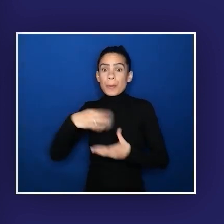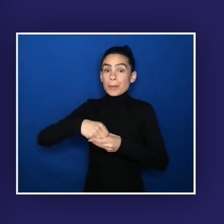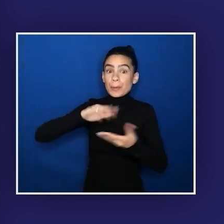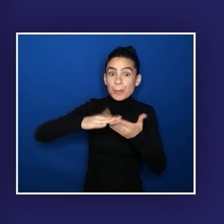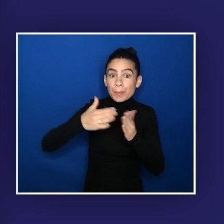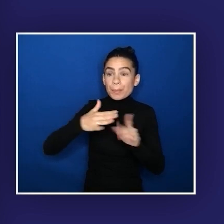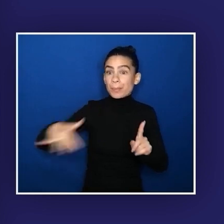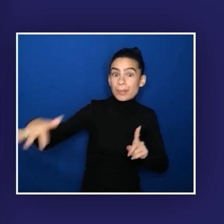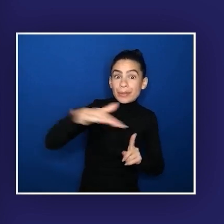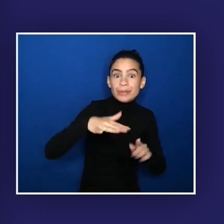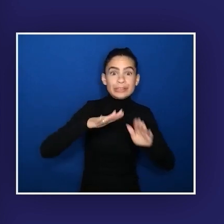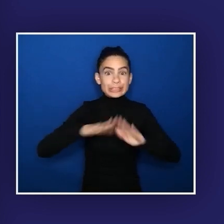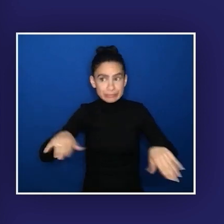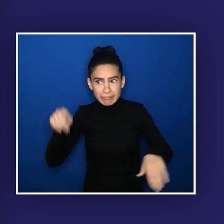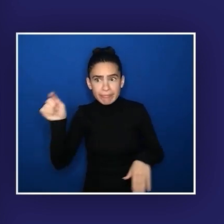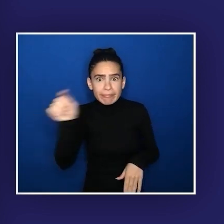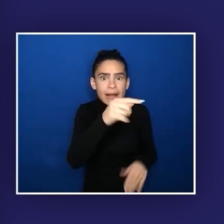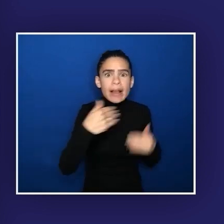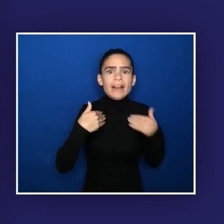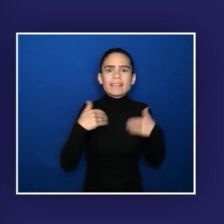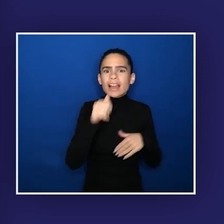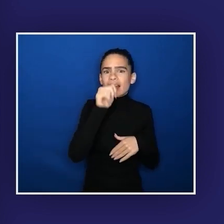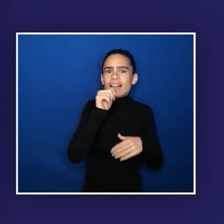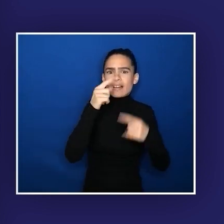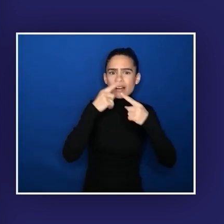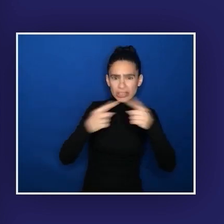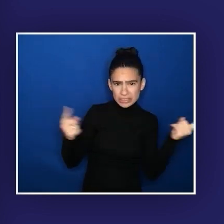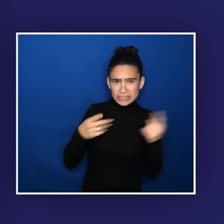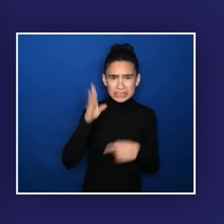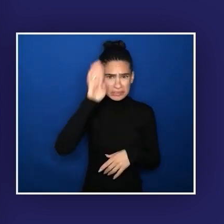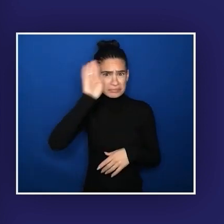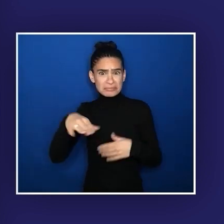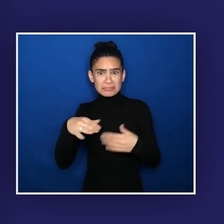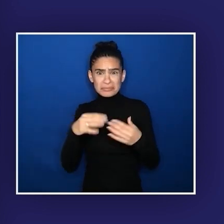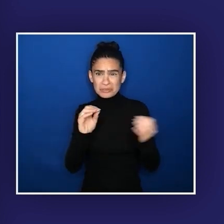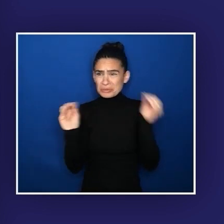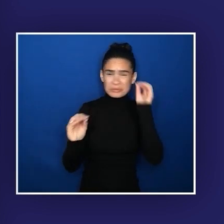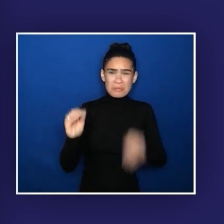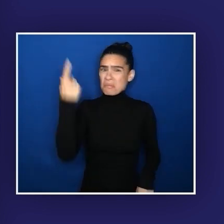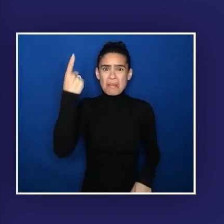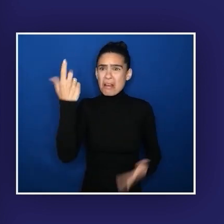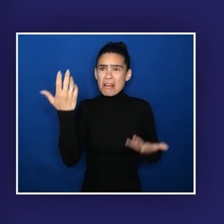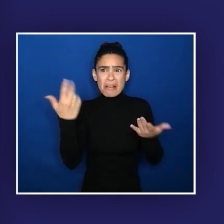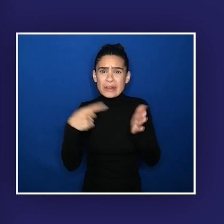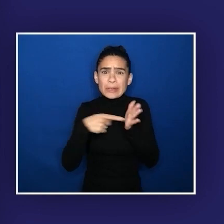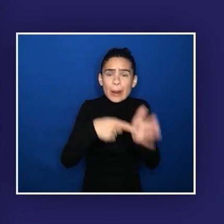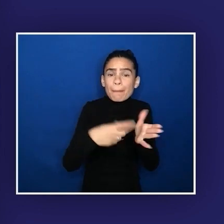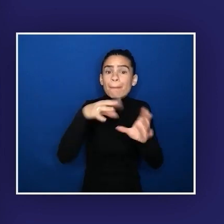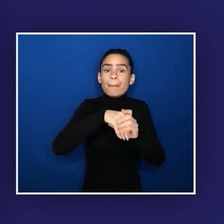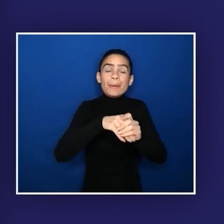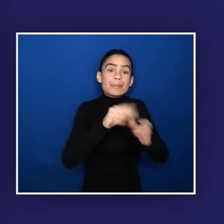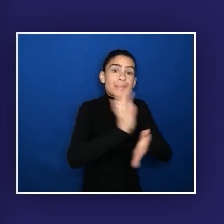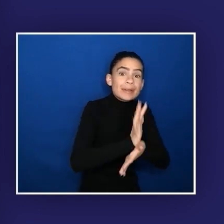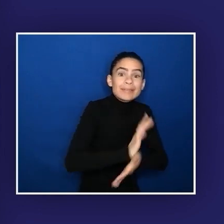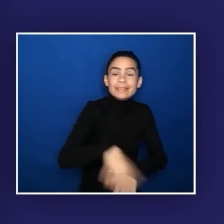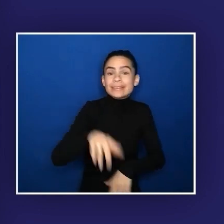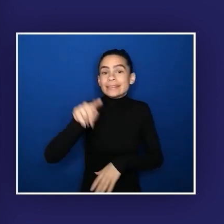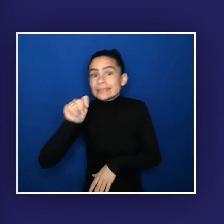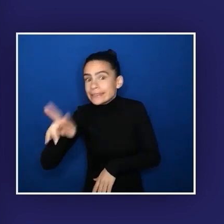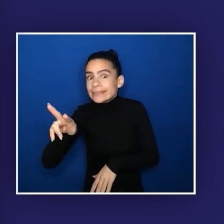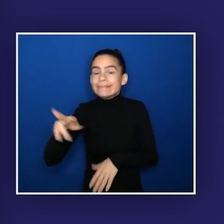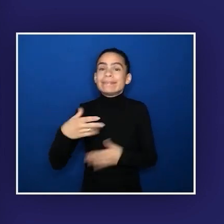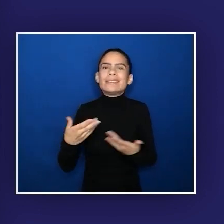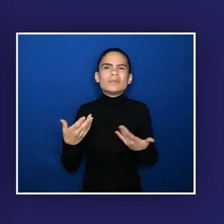there's a whole community of children out there that also have nut allergies. That's something that's severely underrepresented within the entertainment,